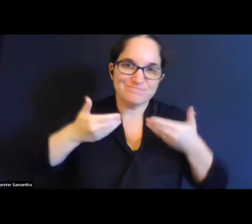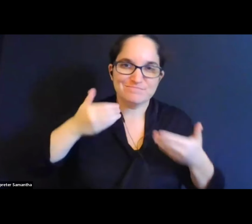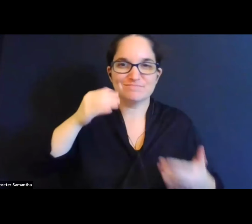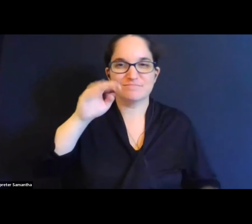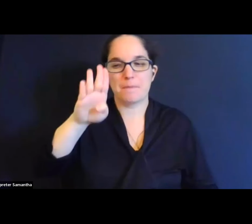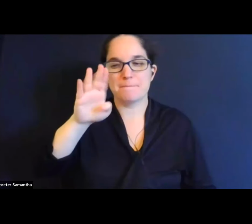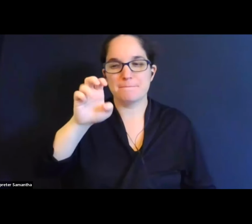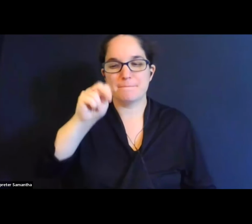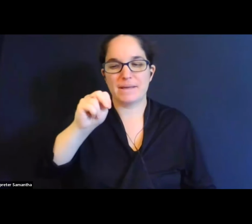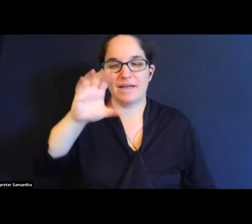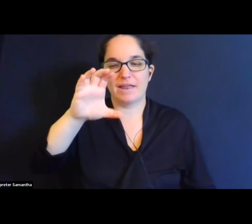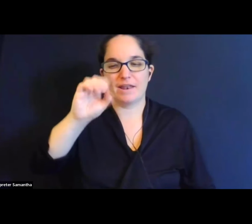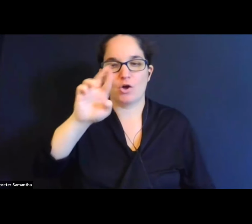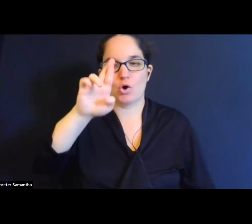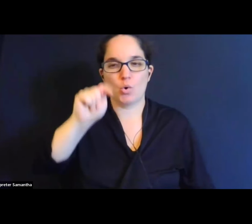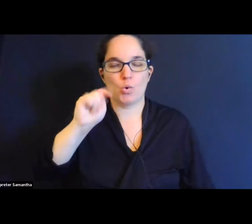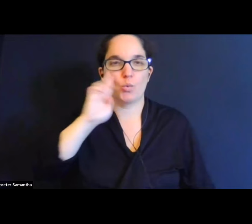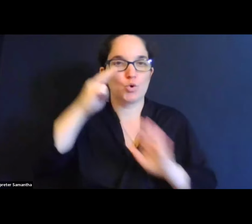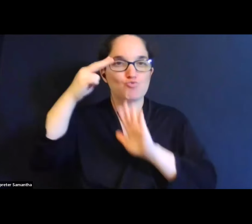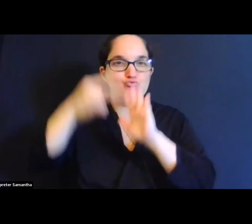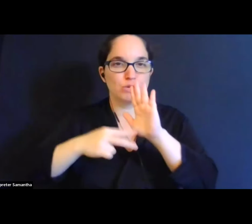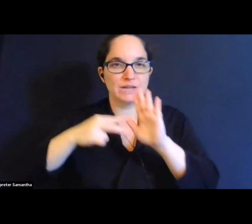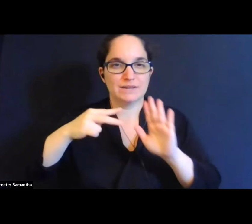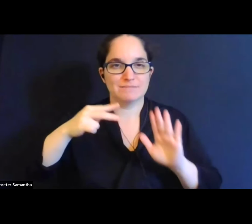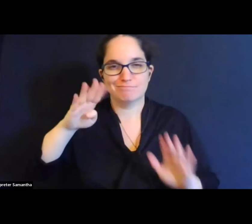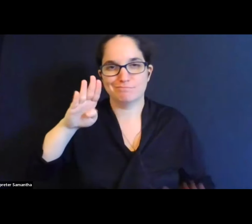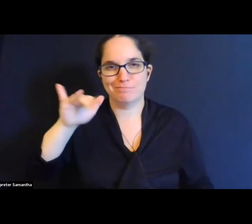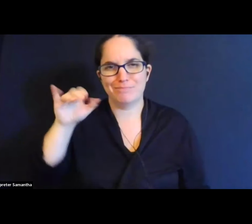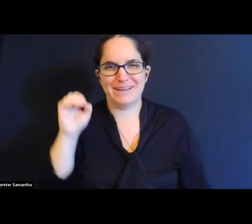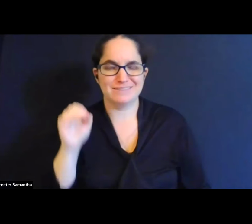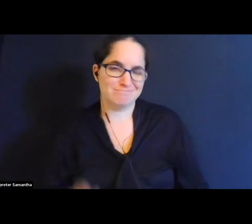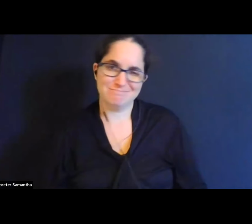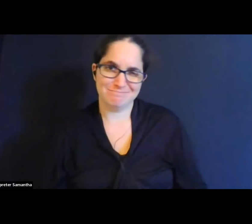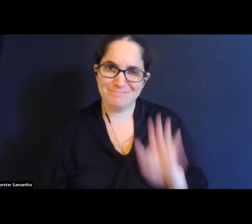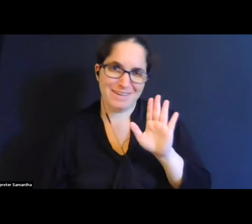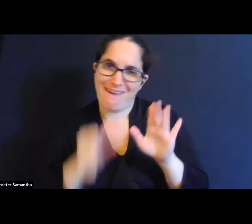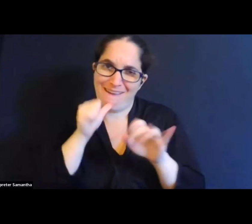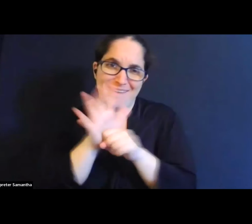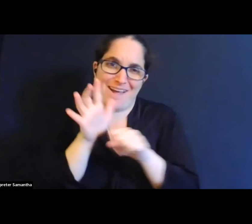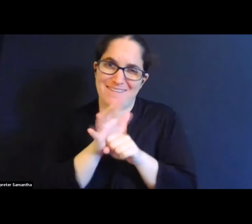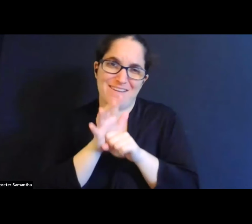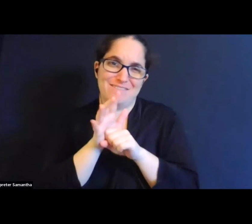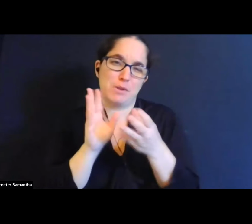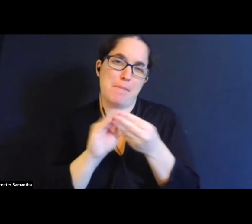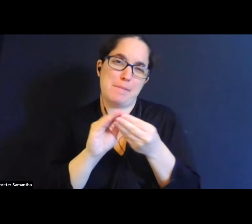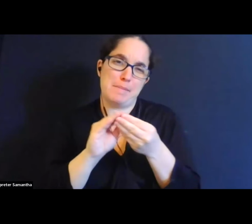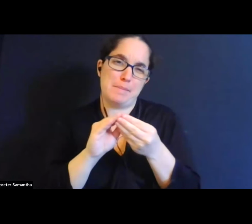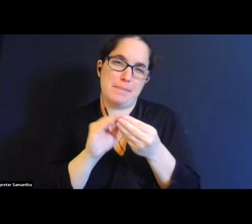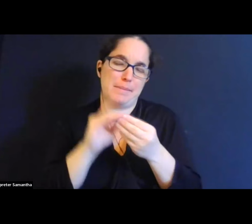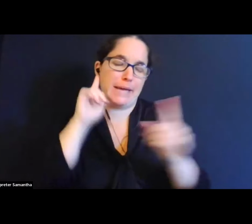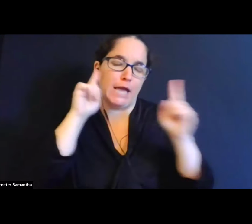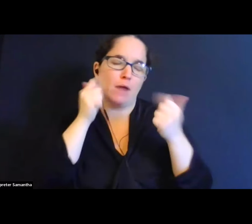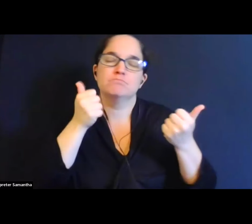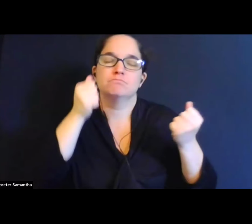Quart. I'm going to read his bio, but it doesn't do him justice. And so delighted to hear Ben